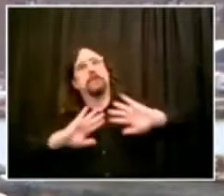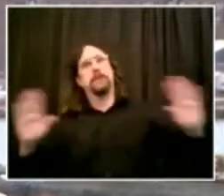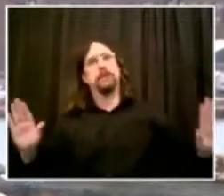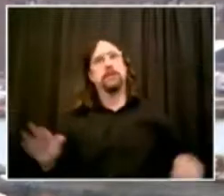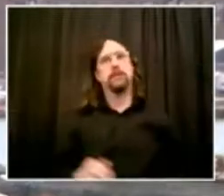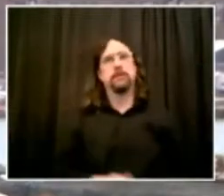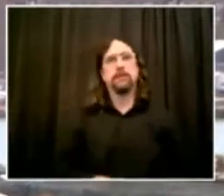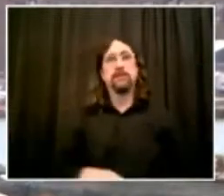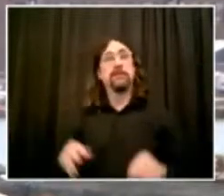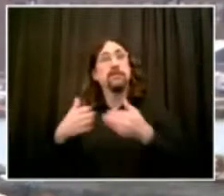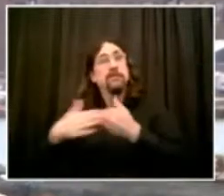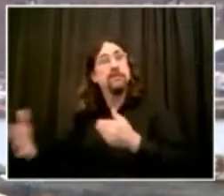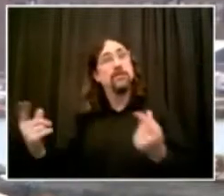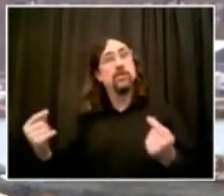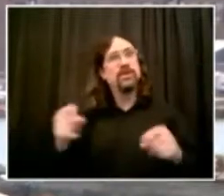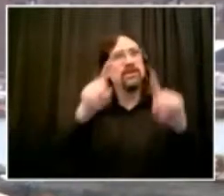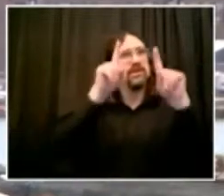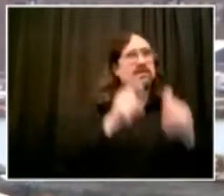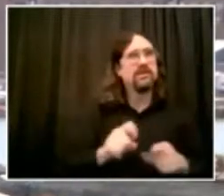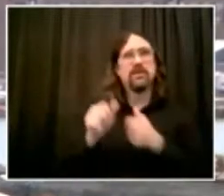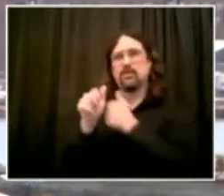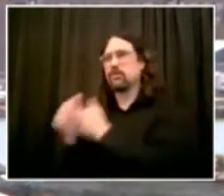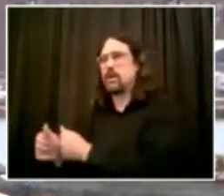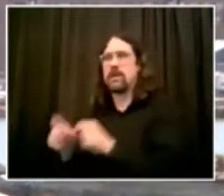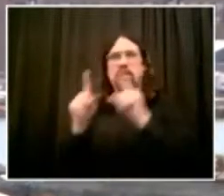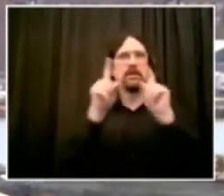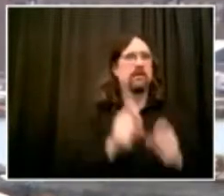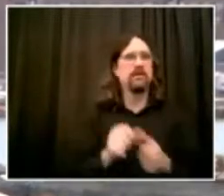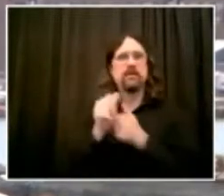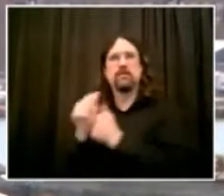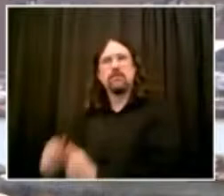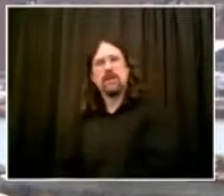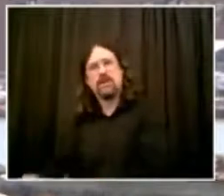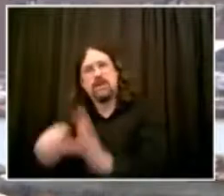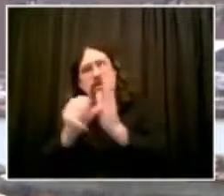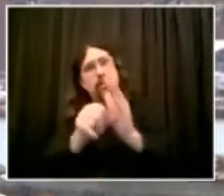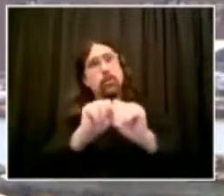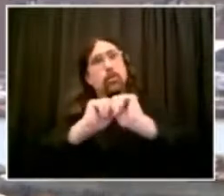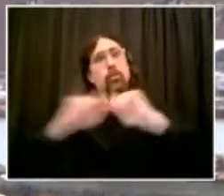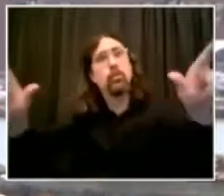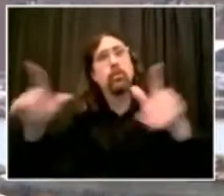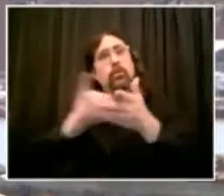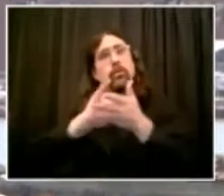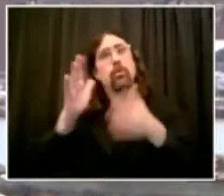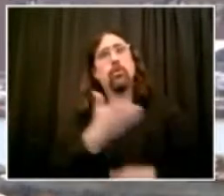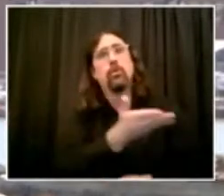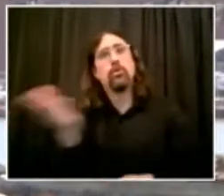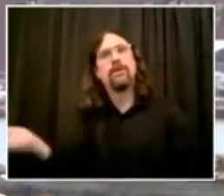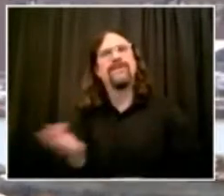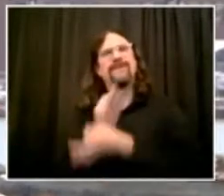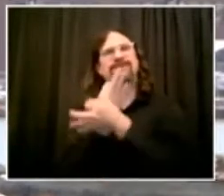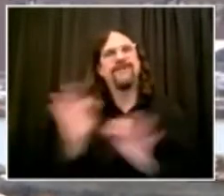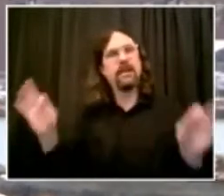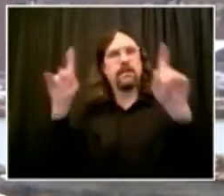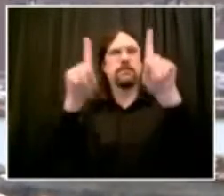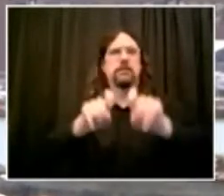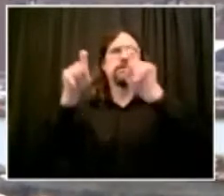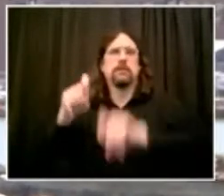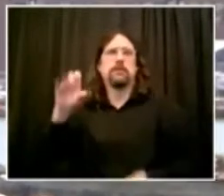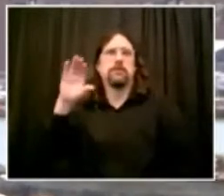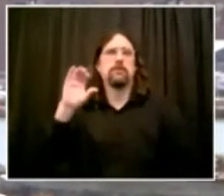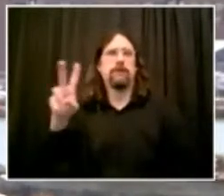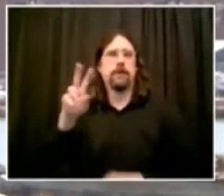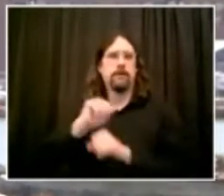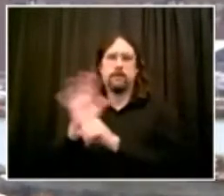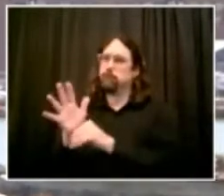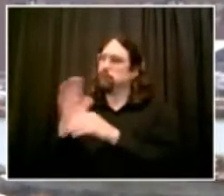tested for free. If you need to know where, call 311. And then if you are positive, the Trace Corps will come in, find out who have